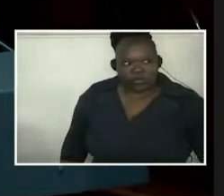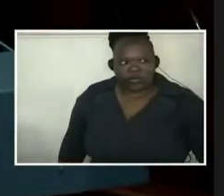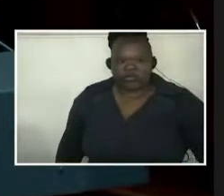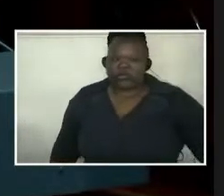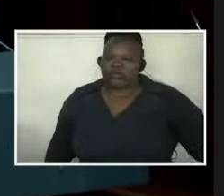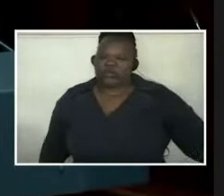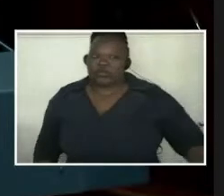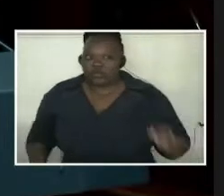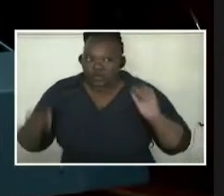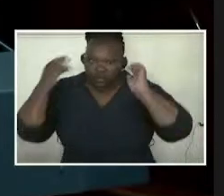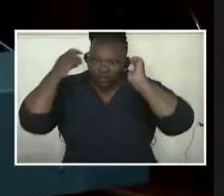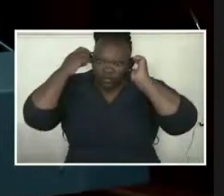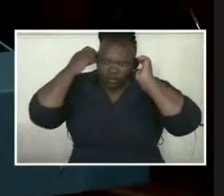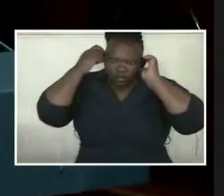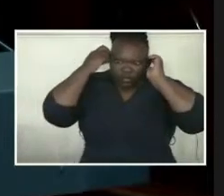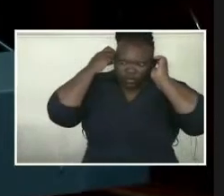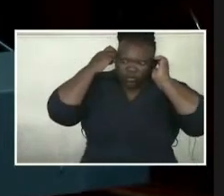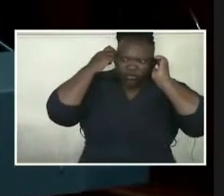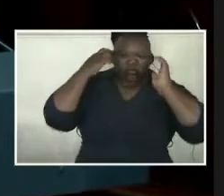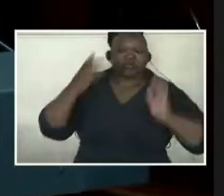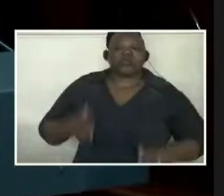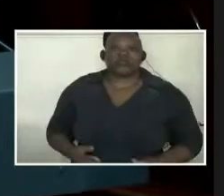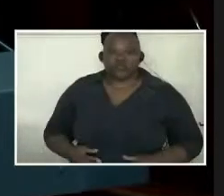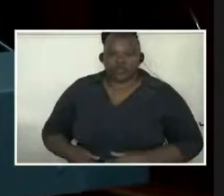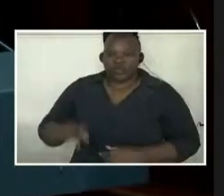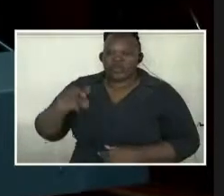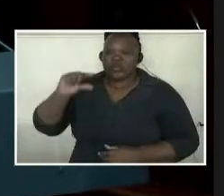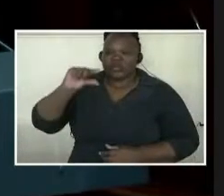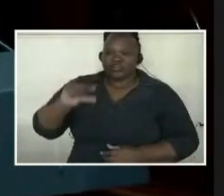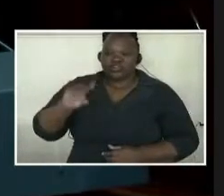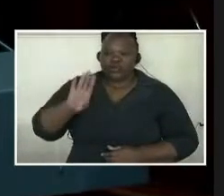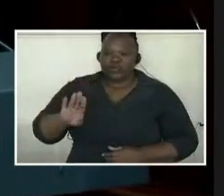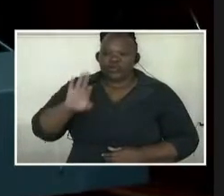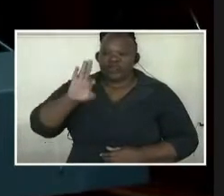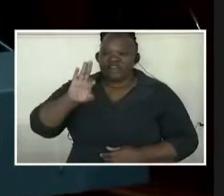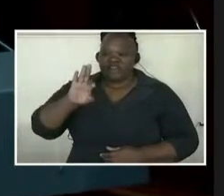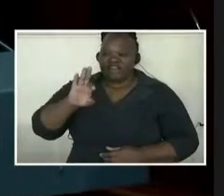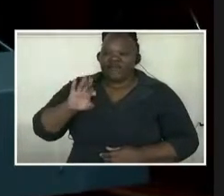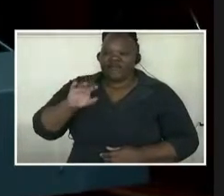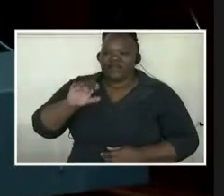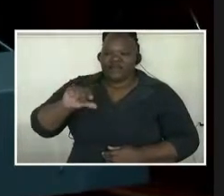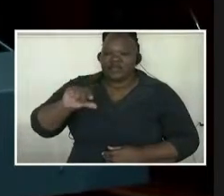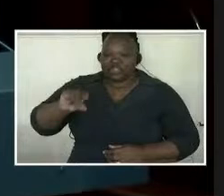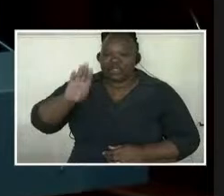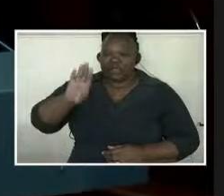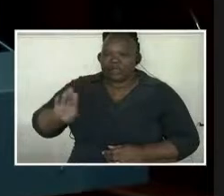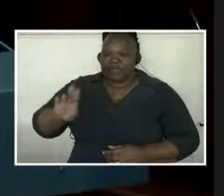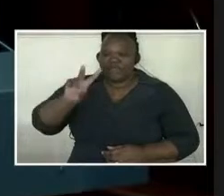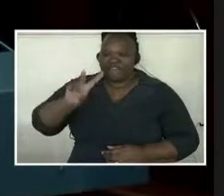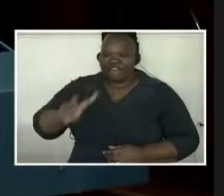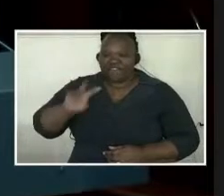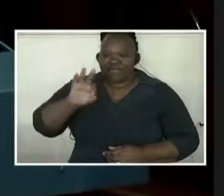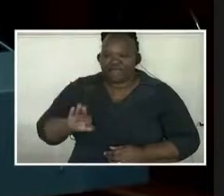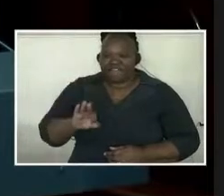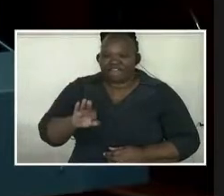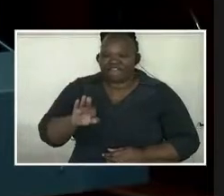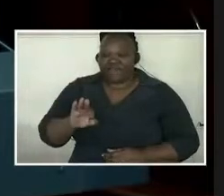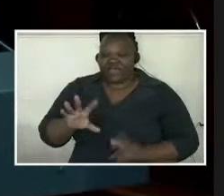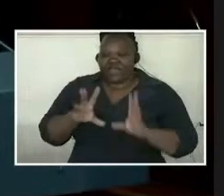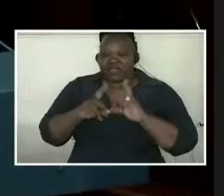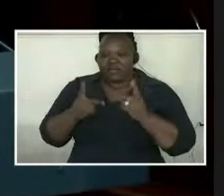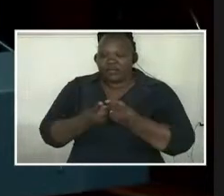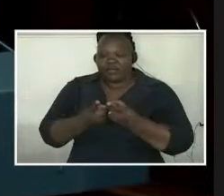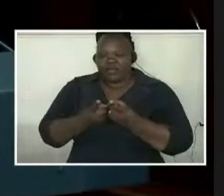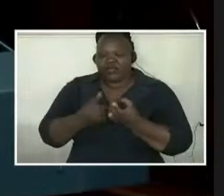society is facing with gpvf the department of sports arts and culture has also